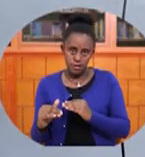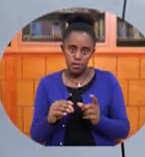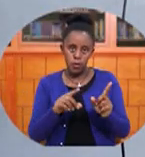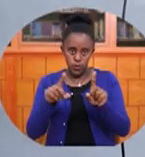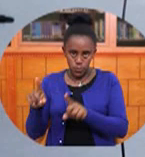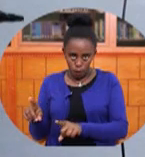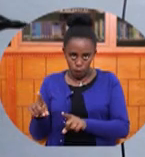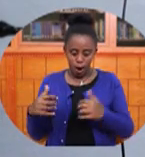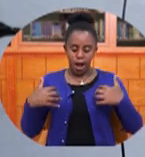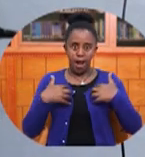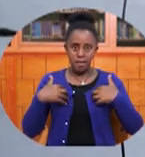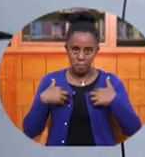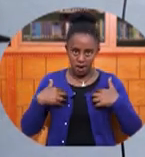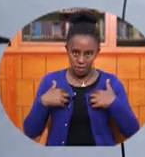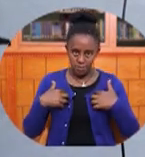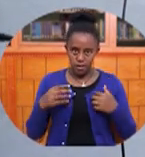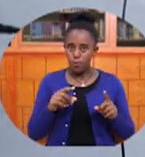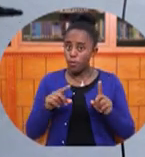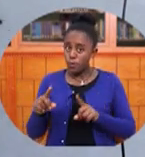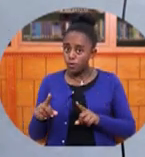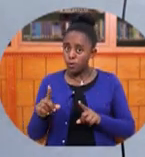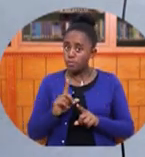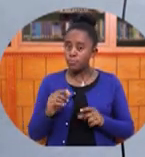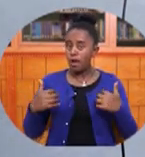also animals